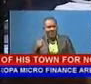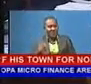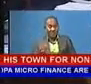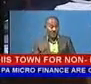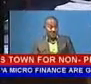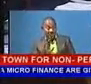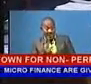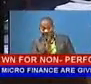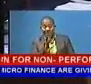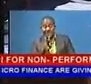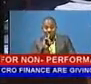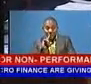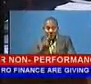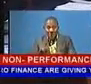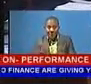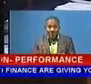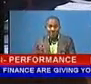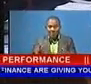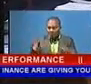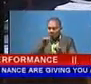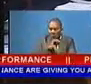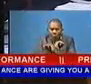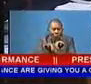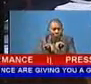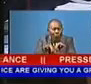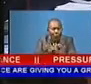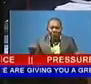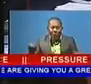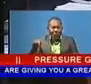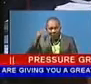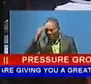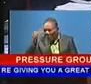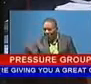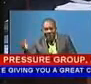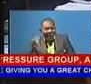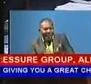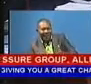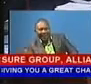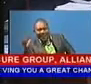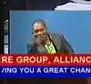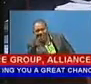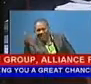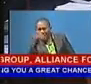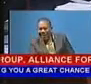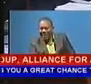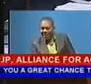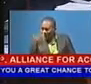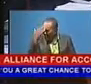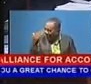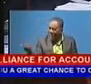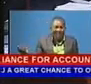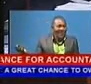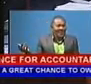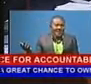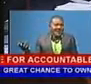his answer was that there was no such thing. And why are we re-examining him on a matter as clear-cut as this?